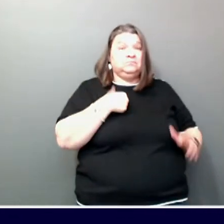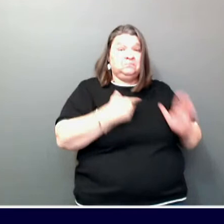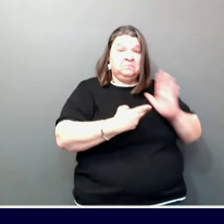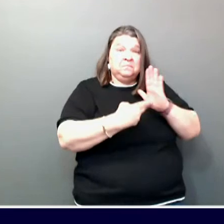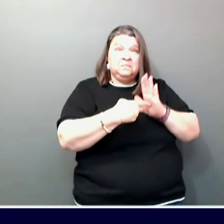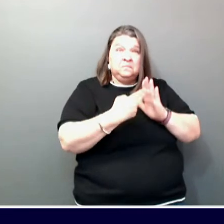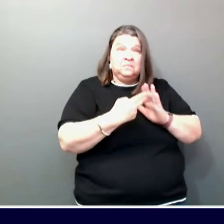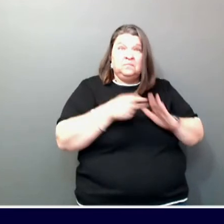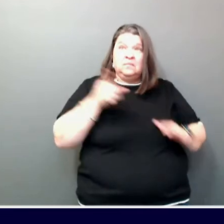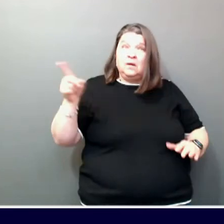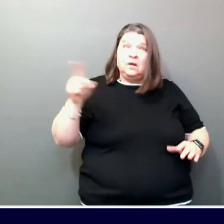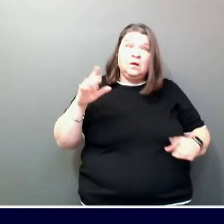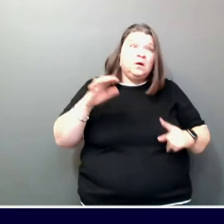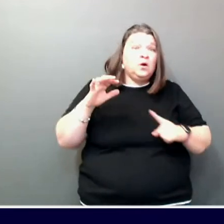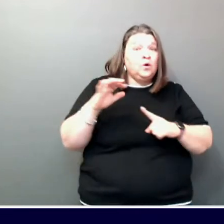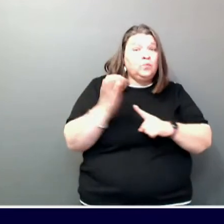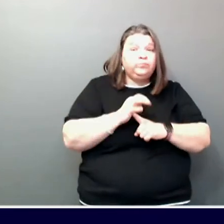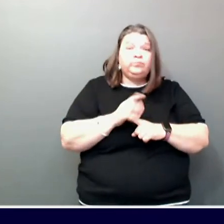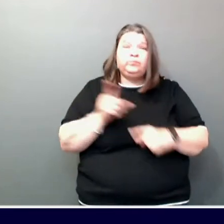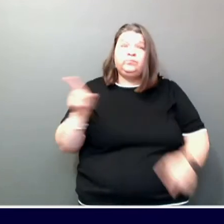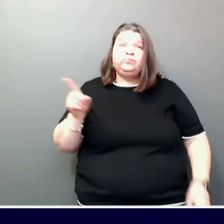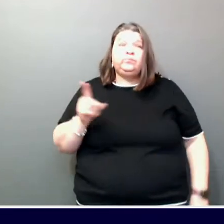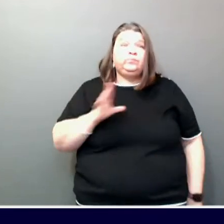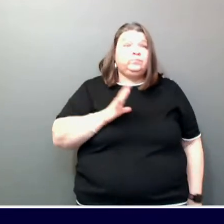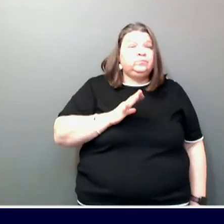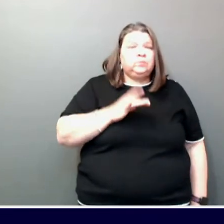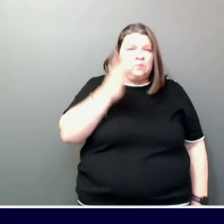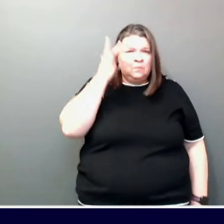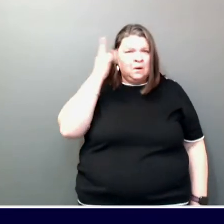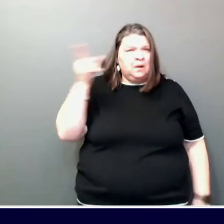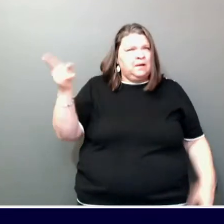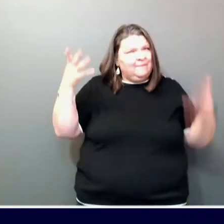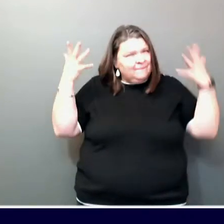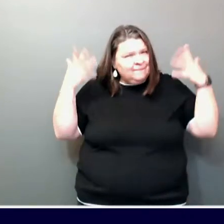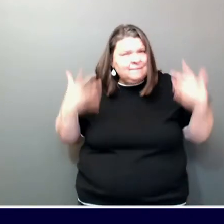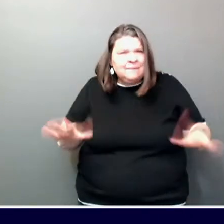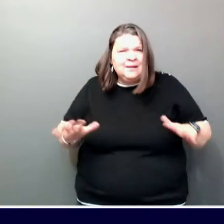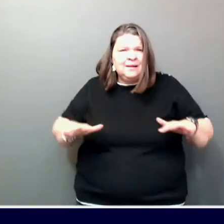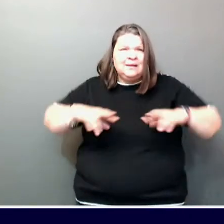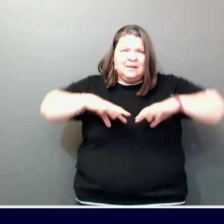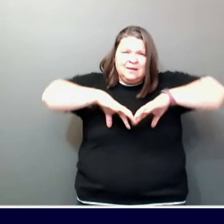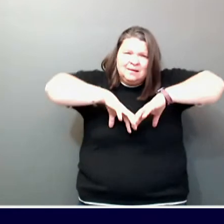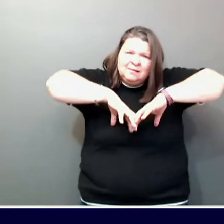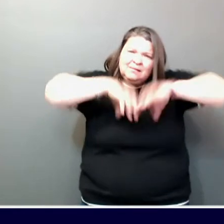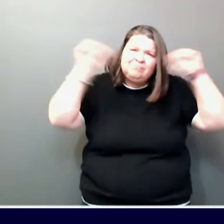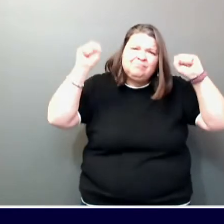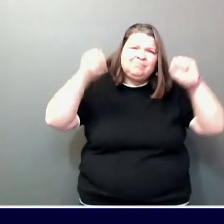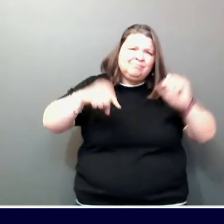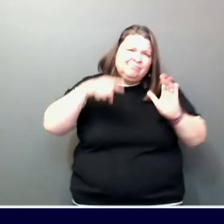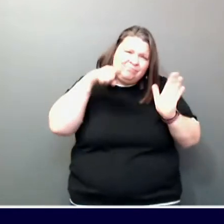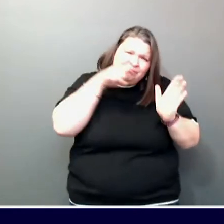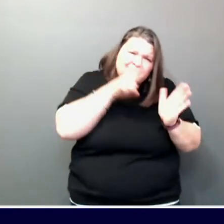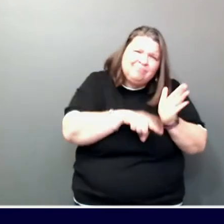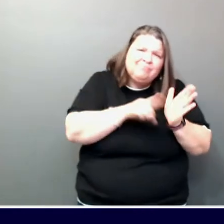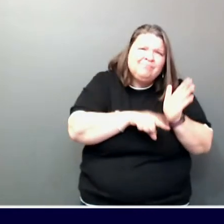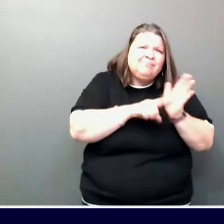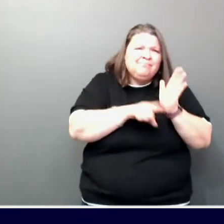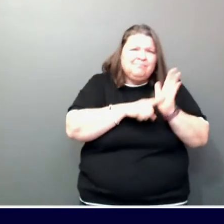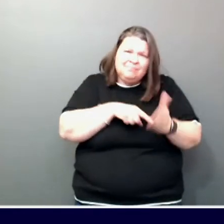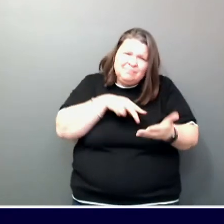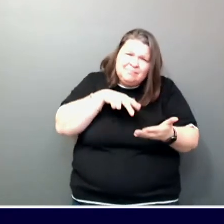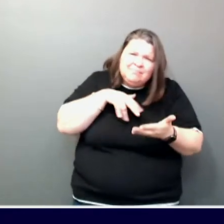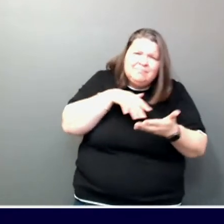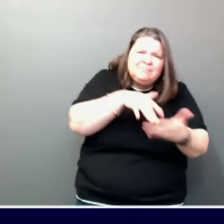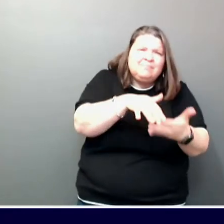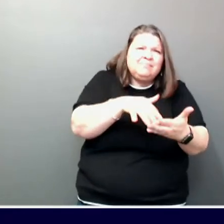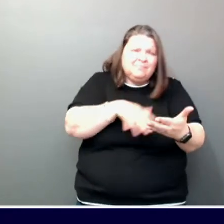dose may bring, they decided to do a prudent thing and pause to wait for all the data to come in before